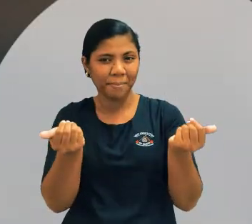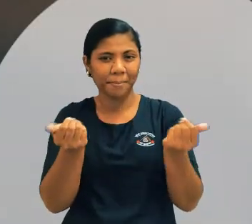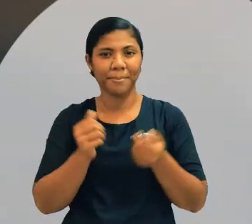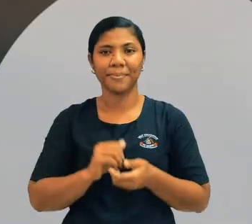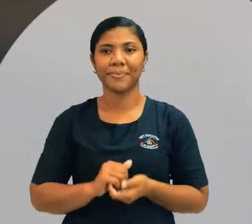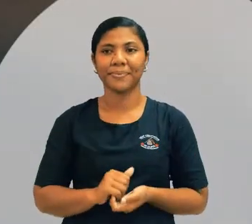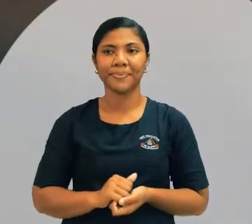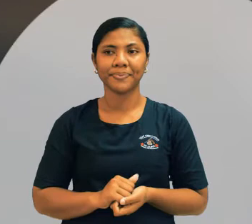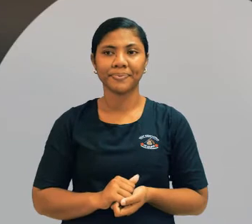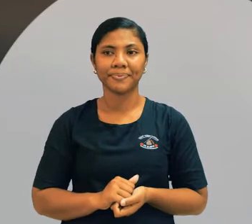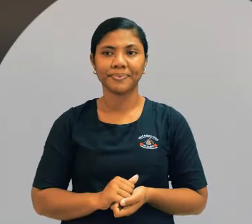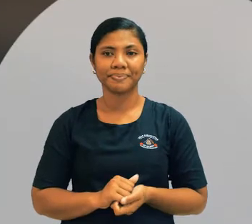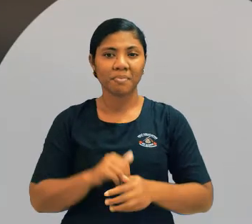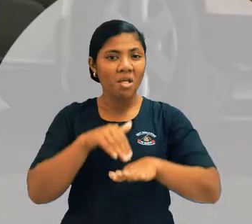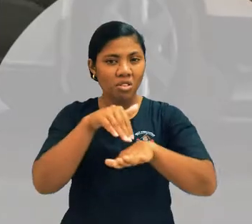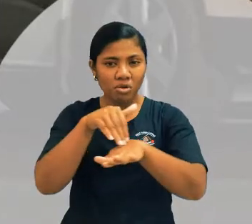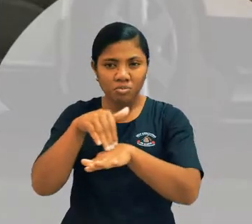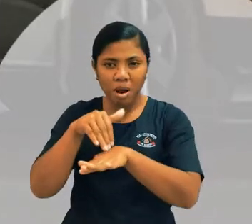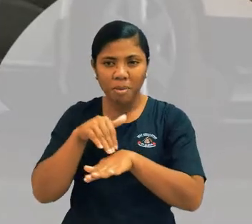Some gaps to look at. You know,